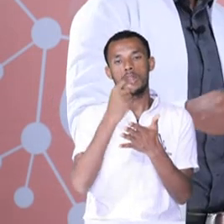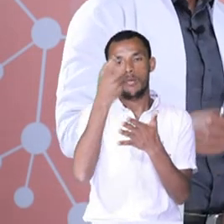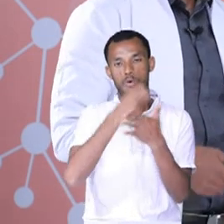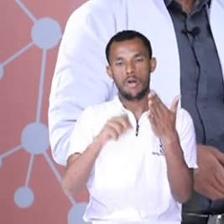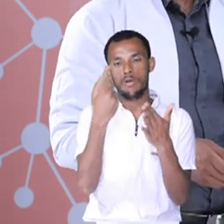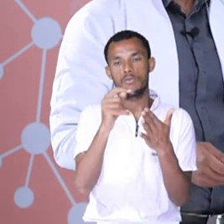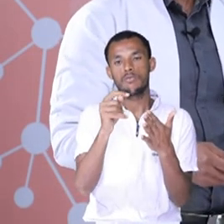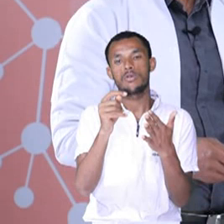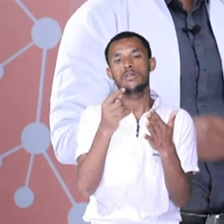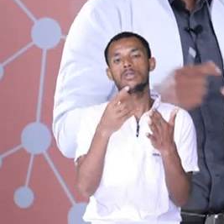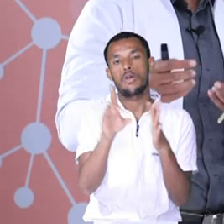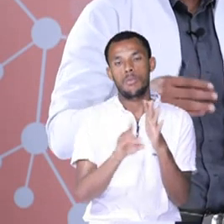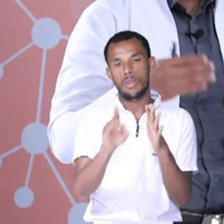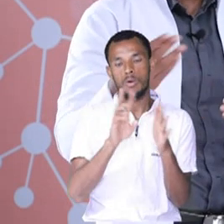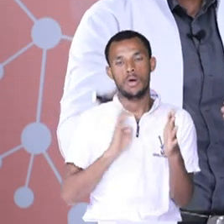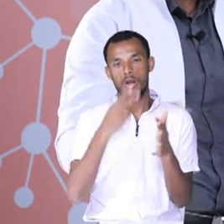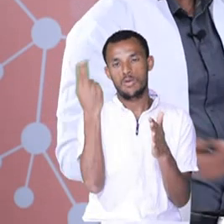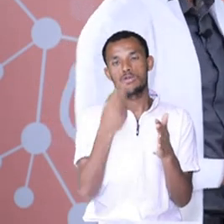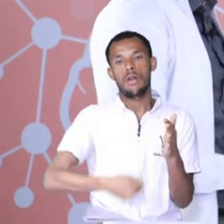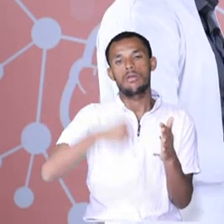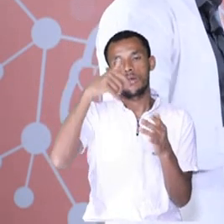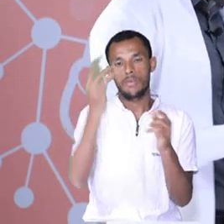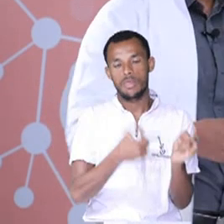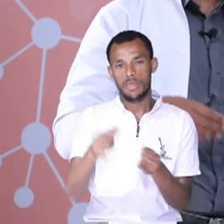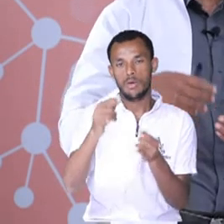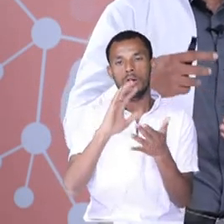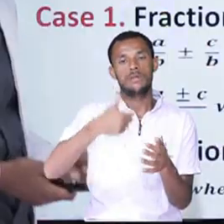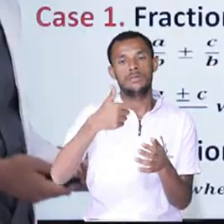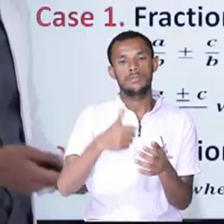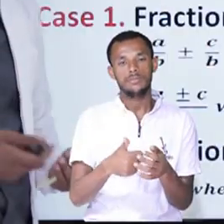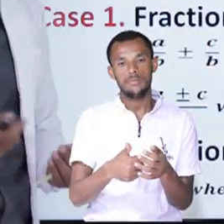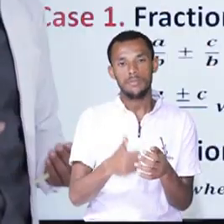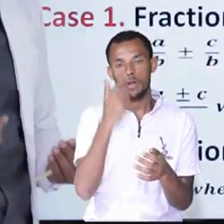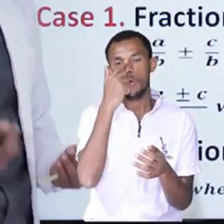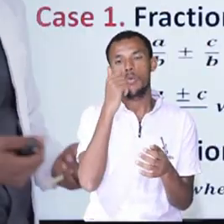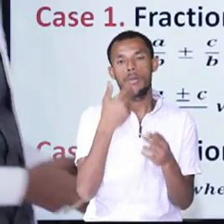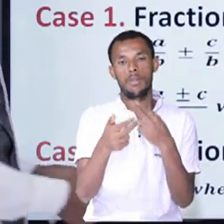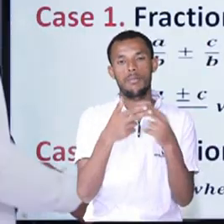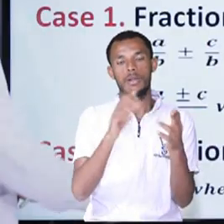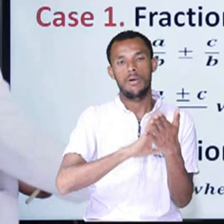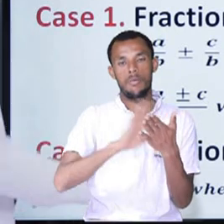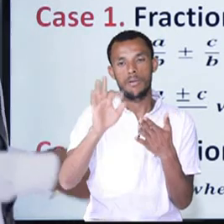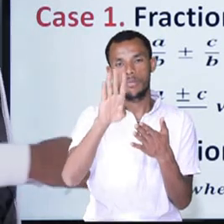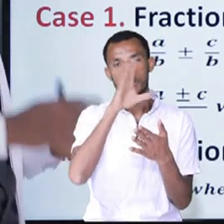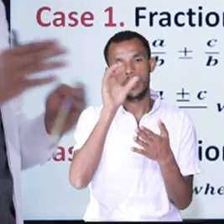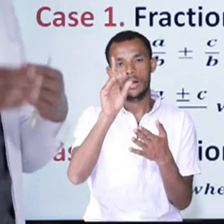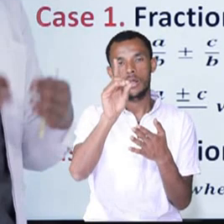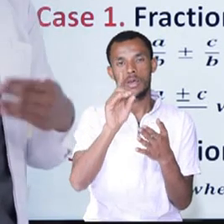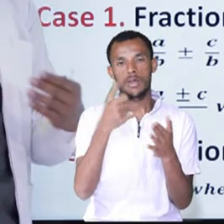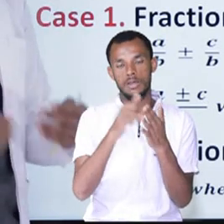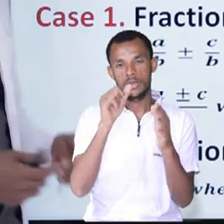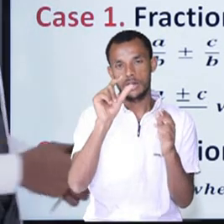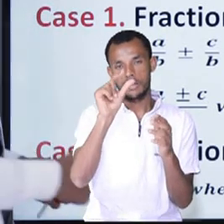of the denominator. You can use other method. That means you can take the common multiple number of b and d, but